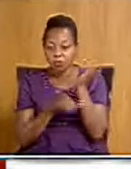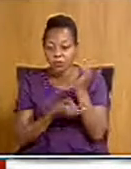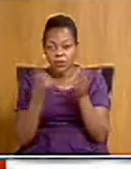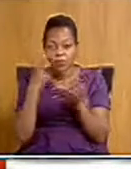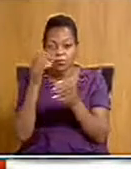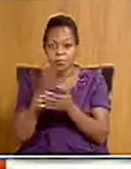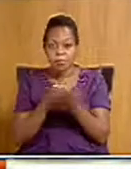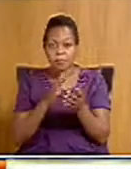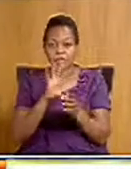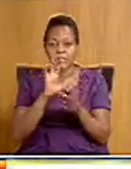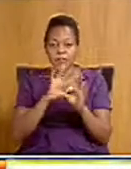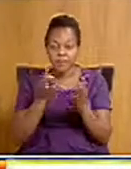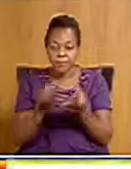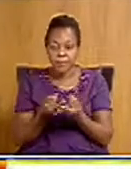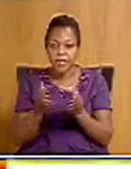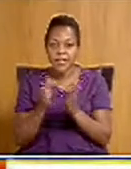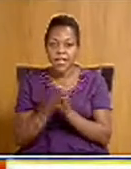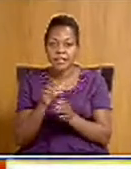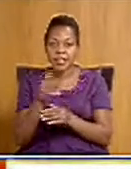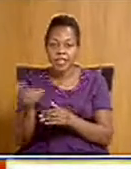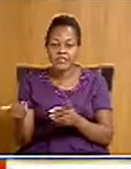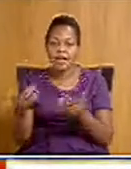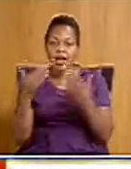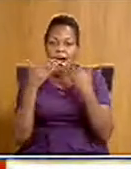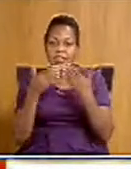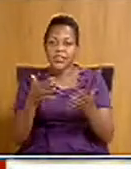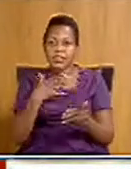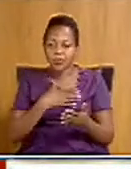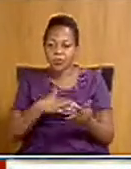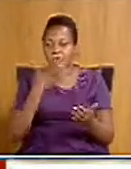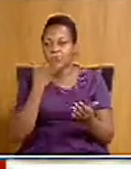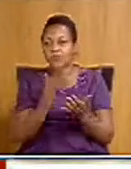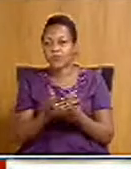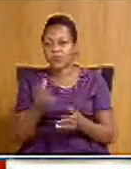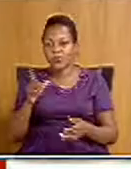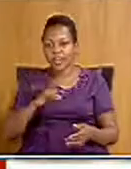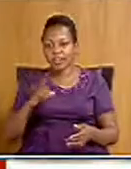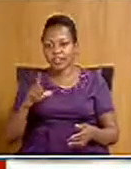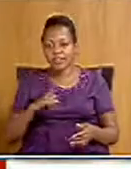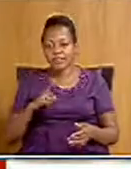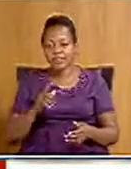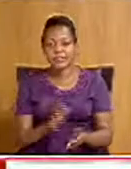family, and also for others. I thank you, and I wish you good luck.